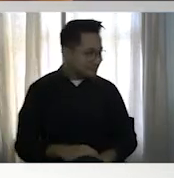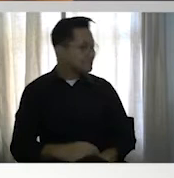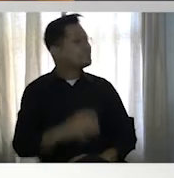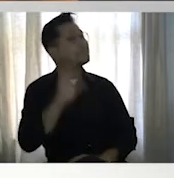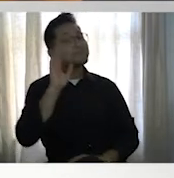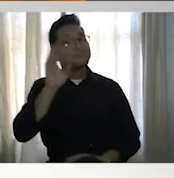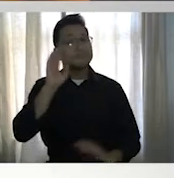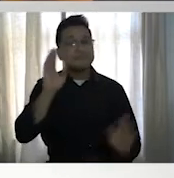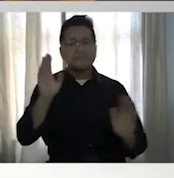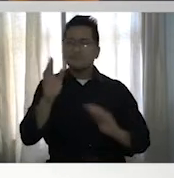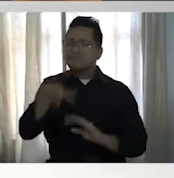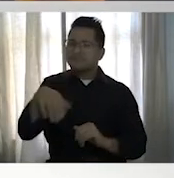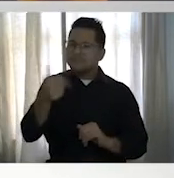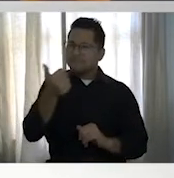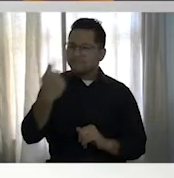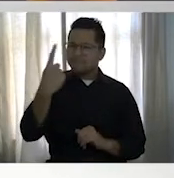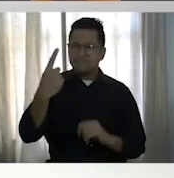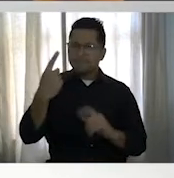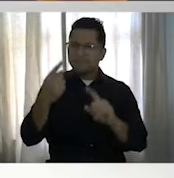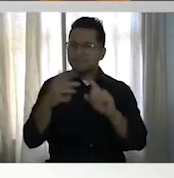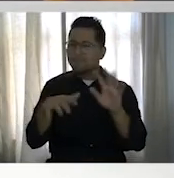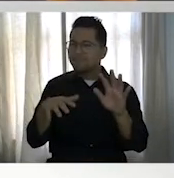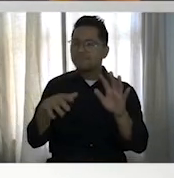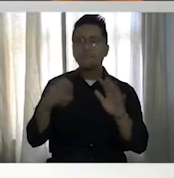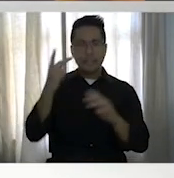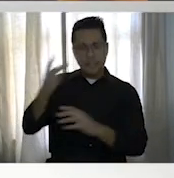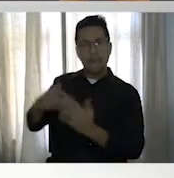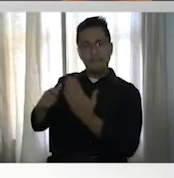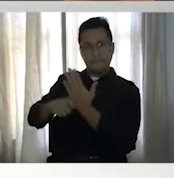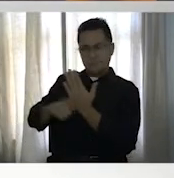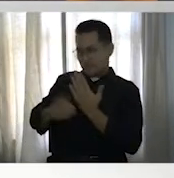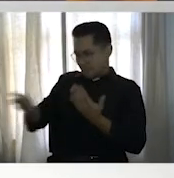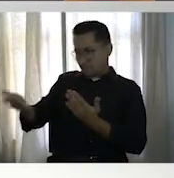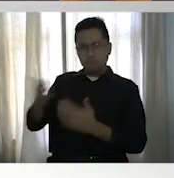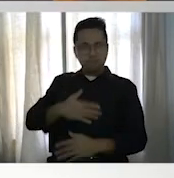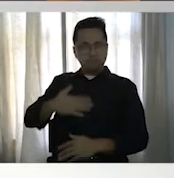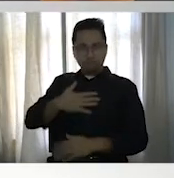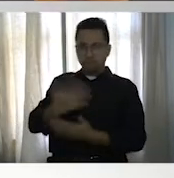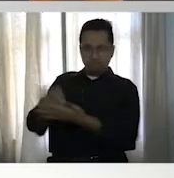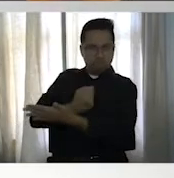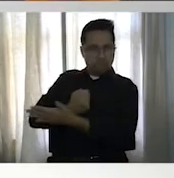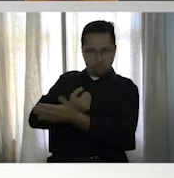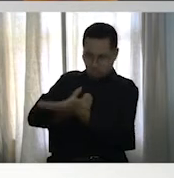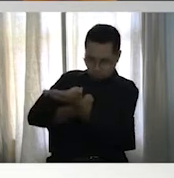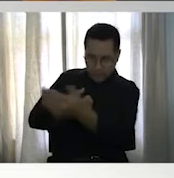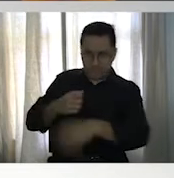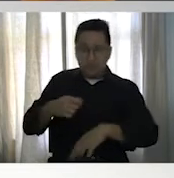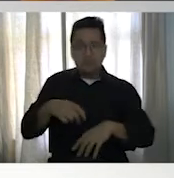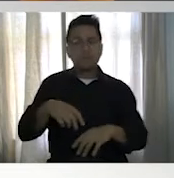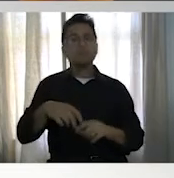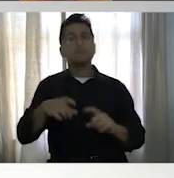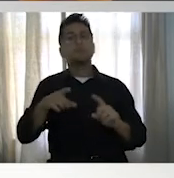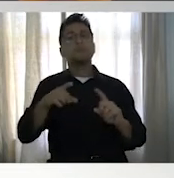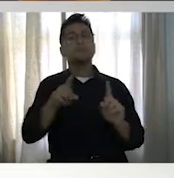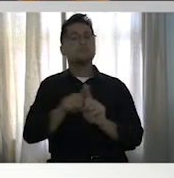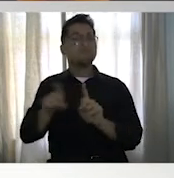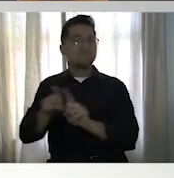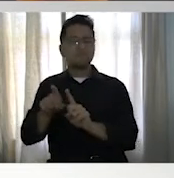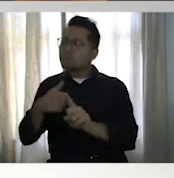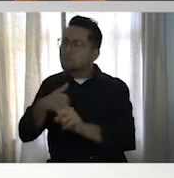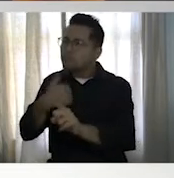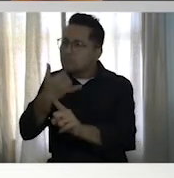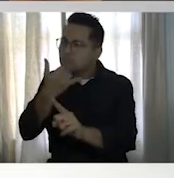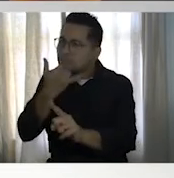Hi, welcome. Anybody who came, there's handouts here. Please feel free to get them. And please kind of, I'm